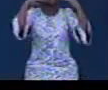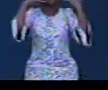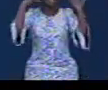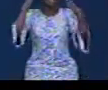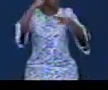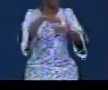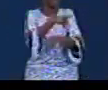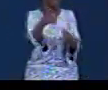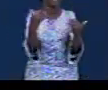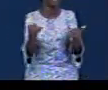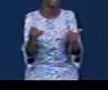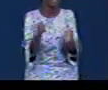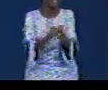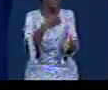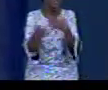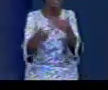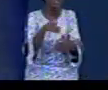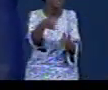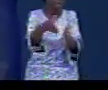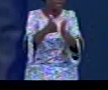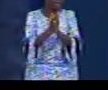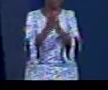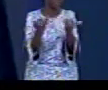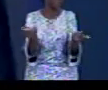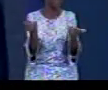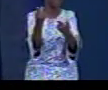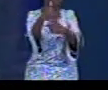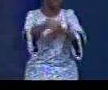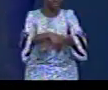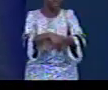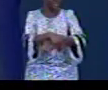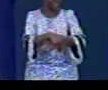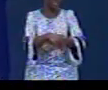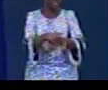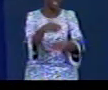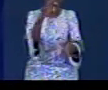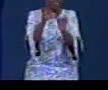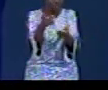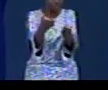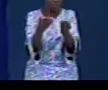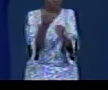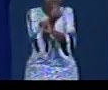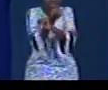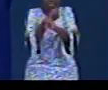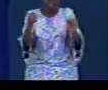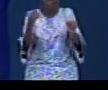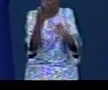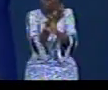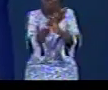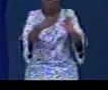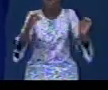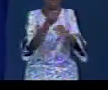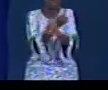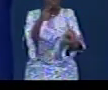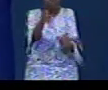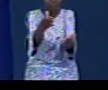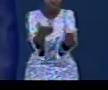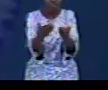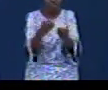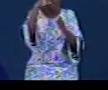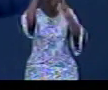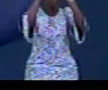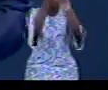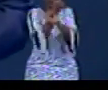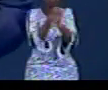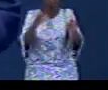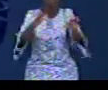whatever you ask tonight, as you want, is salvation, free salvation. You want a salvation, full